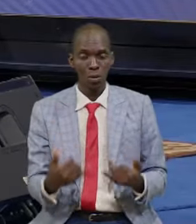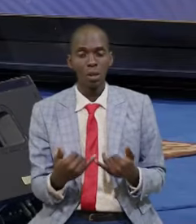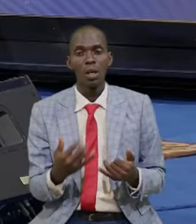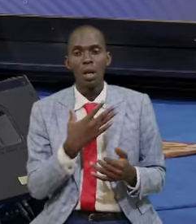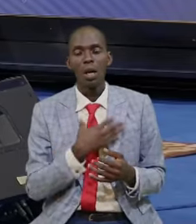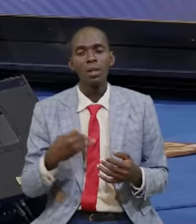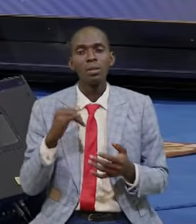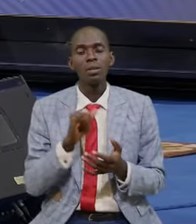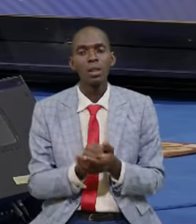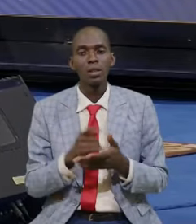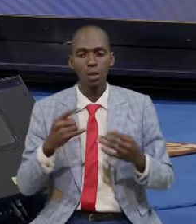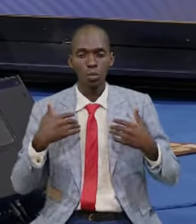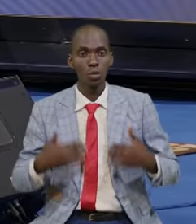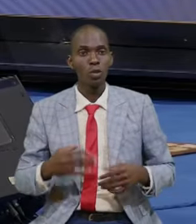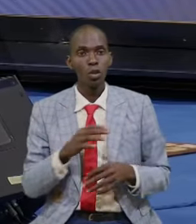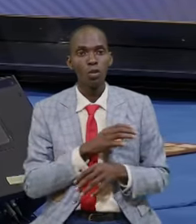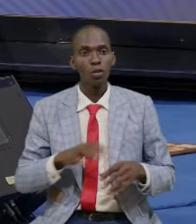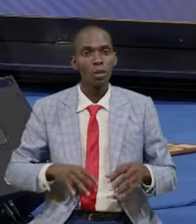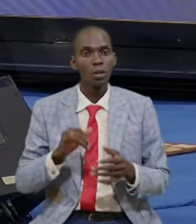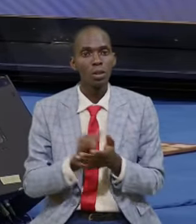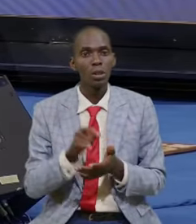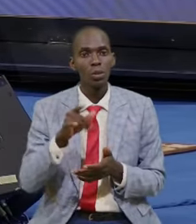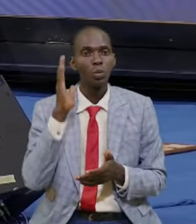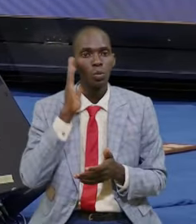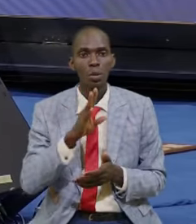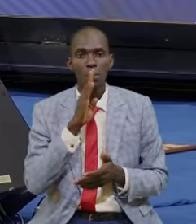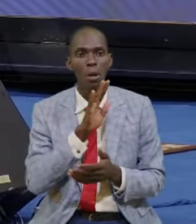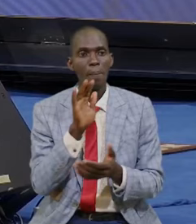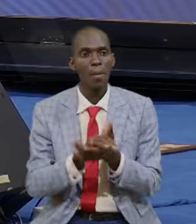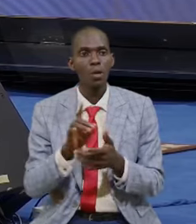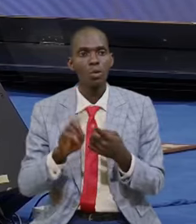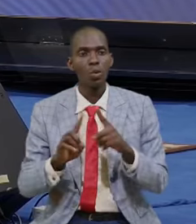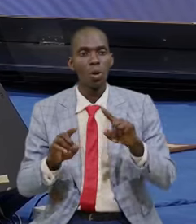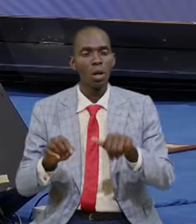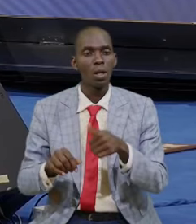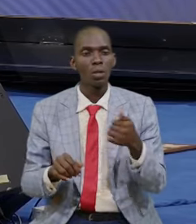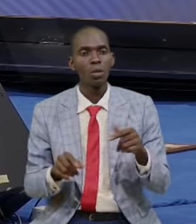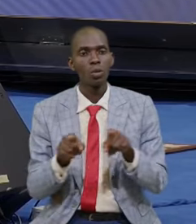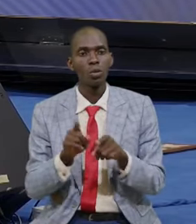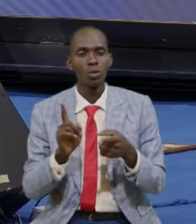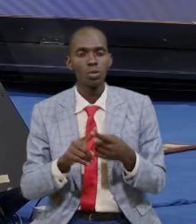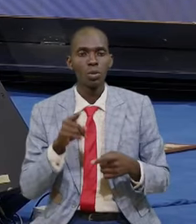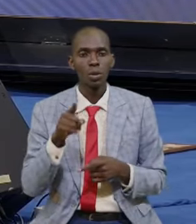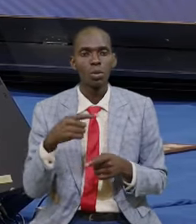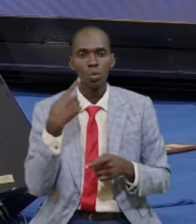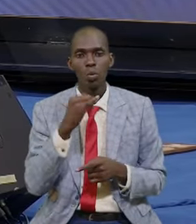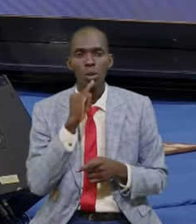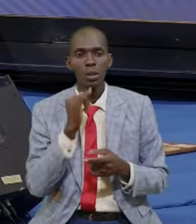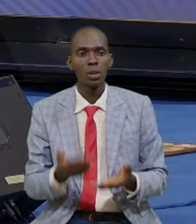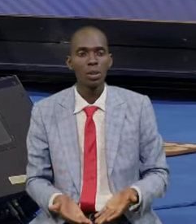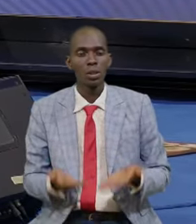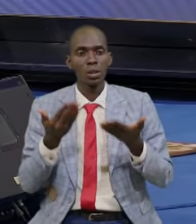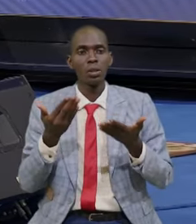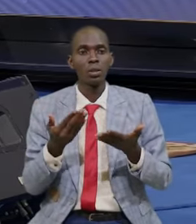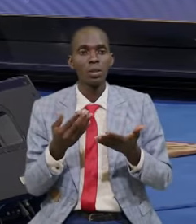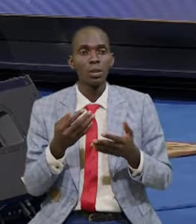ye should be married to another, even to him who is raised from the